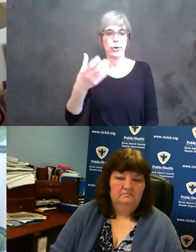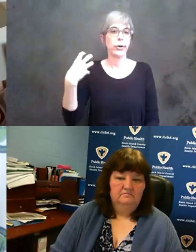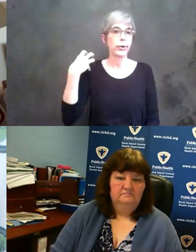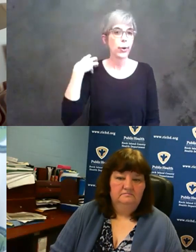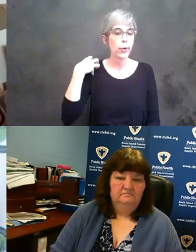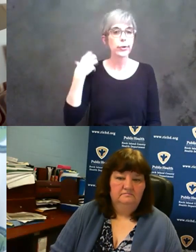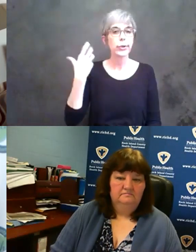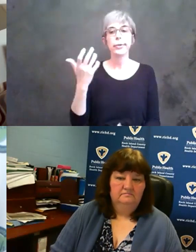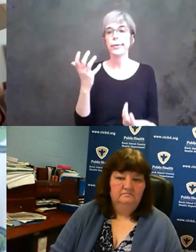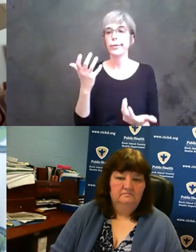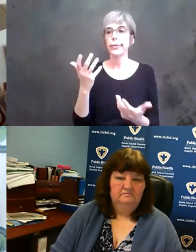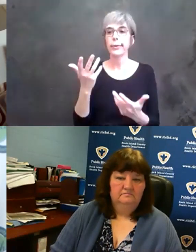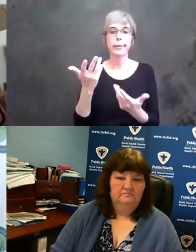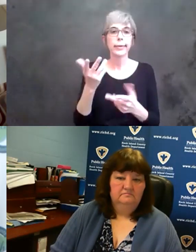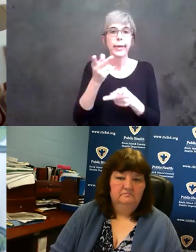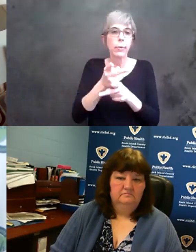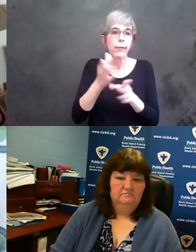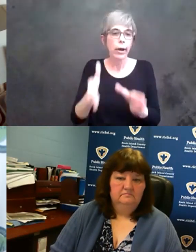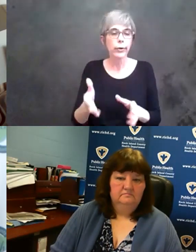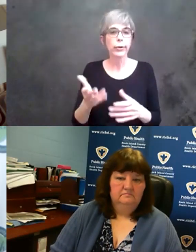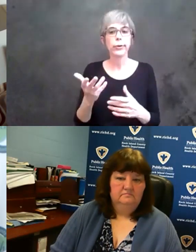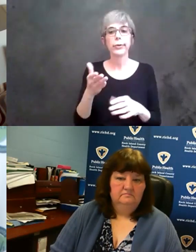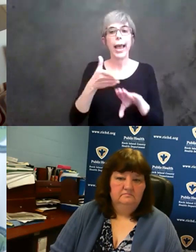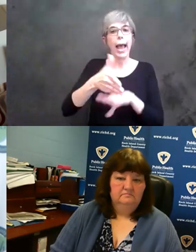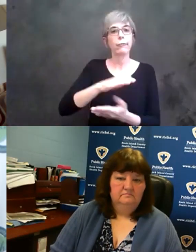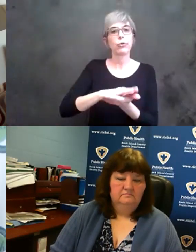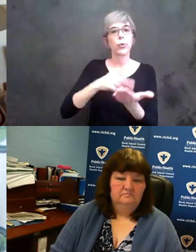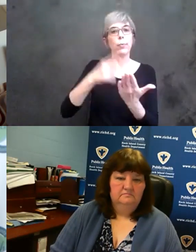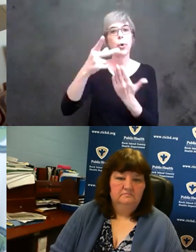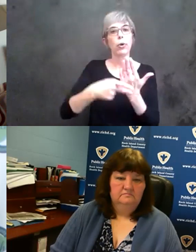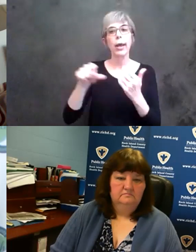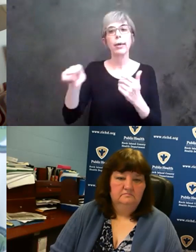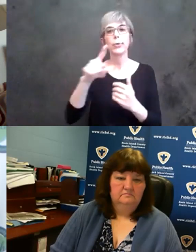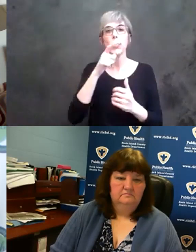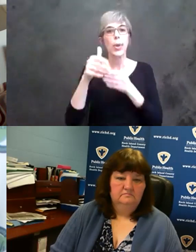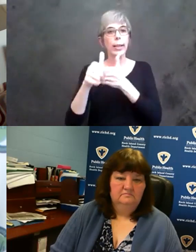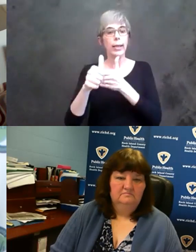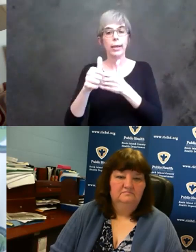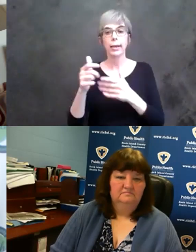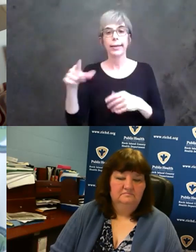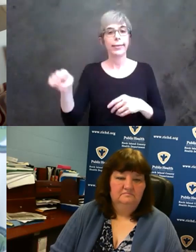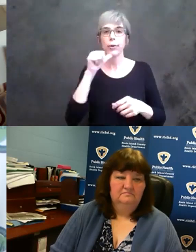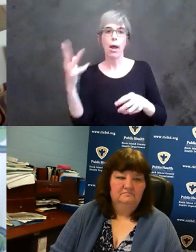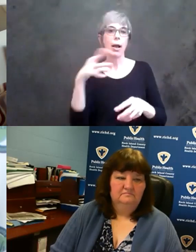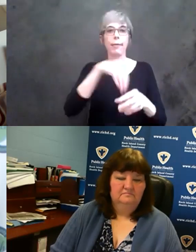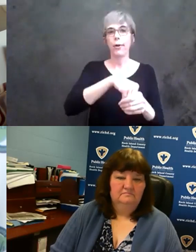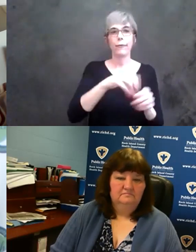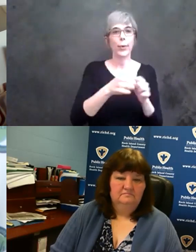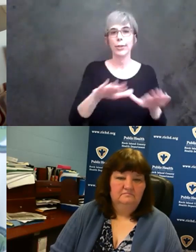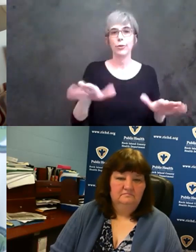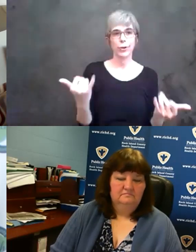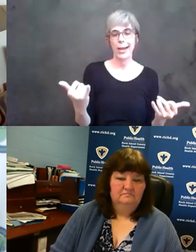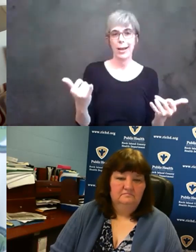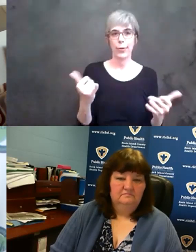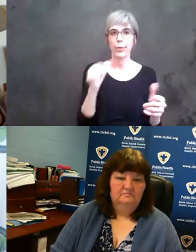providers, after school programs, those people have been quarantined from children's lives, so they can't make the reports